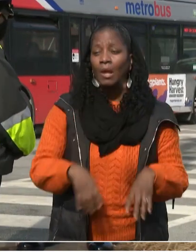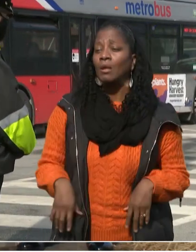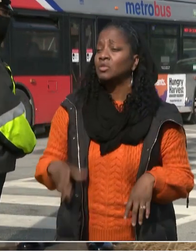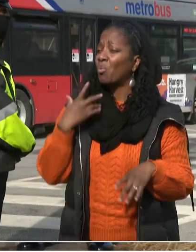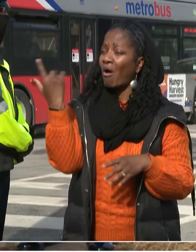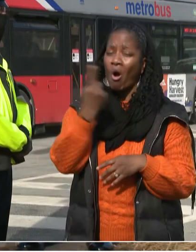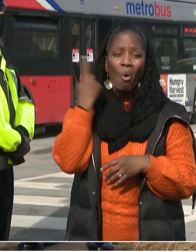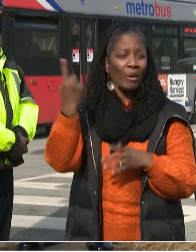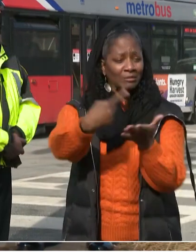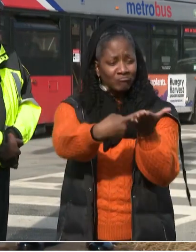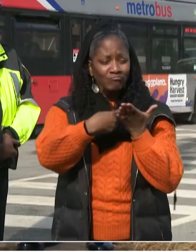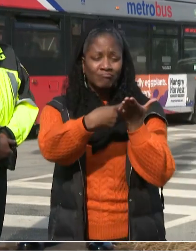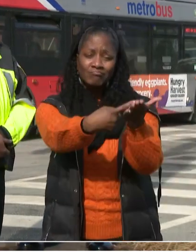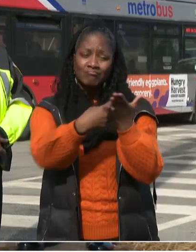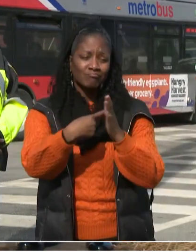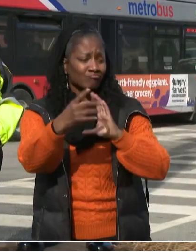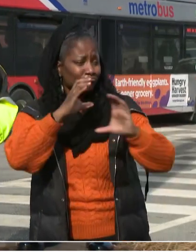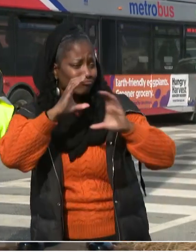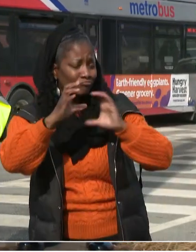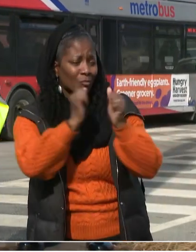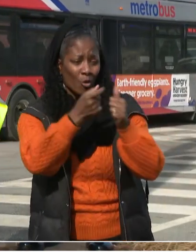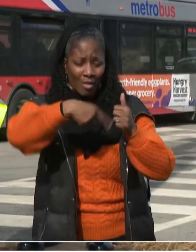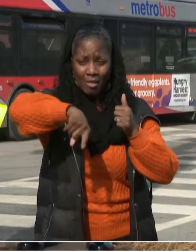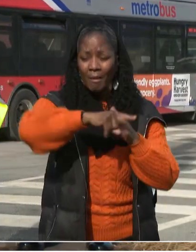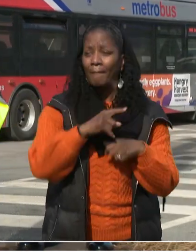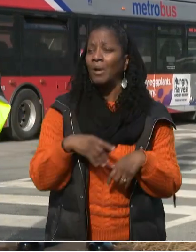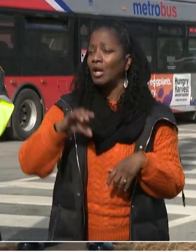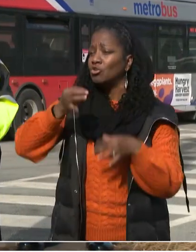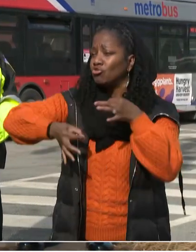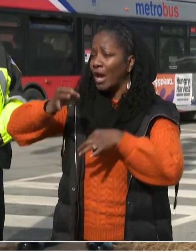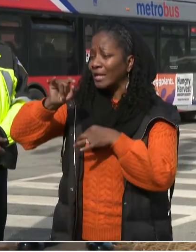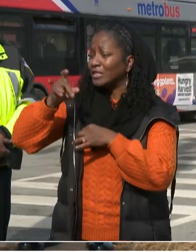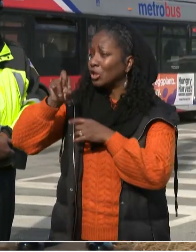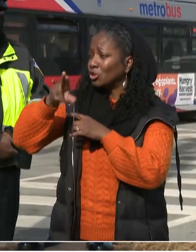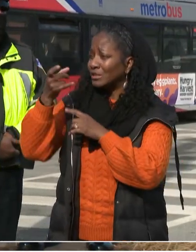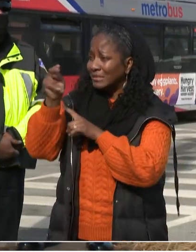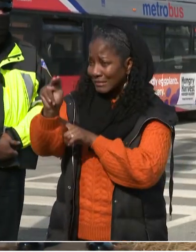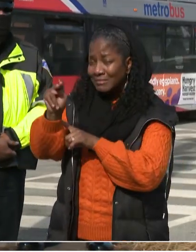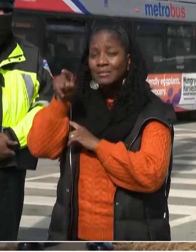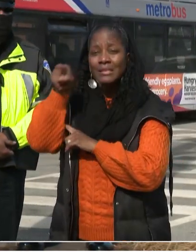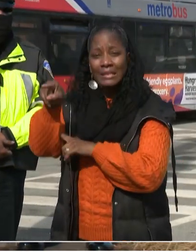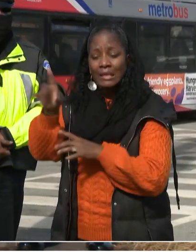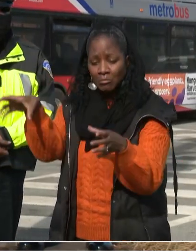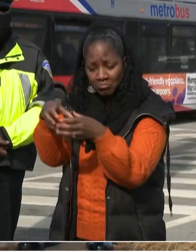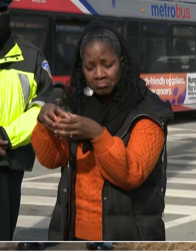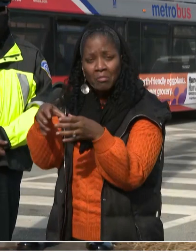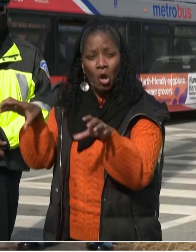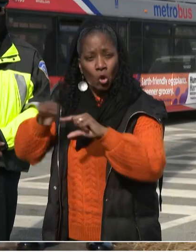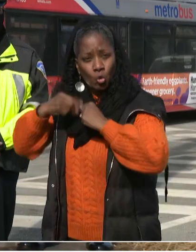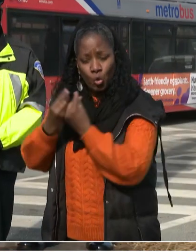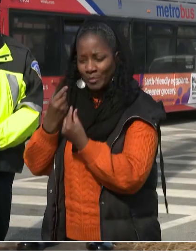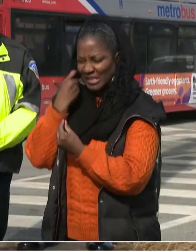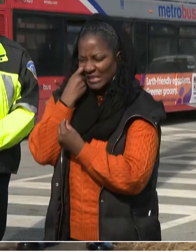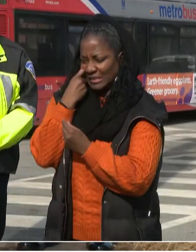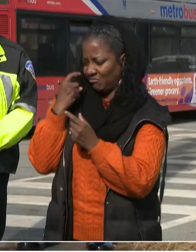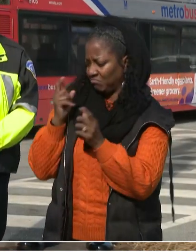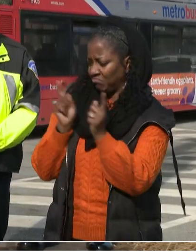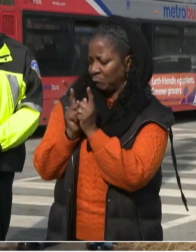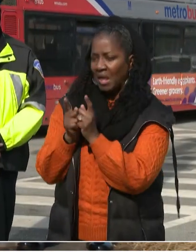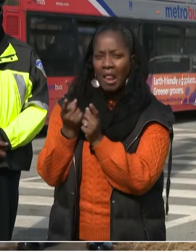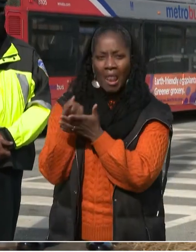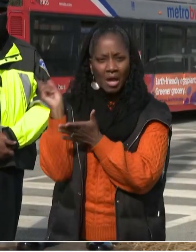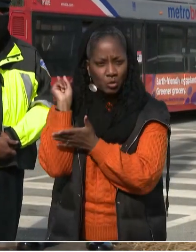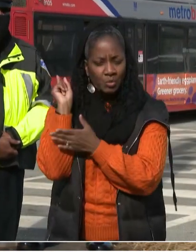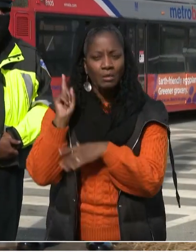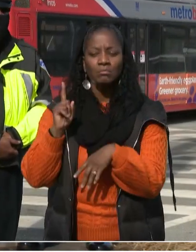communication, and we'll continue to do so. Judge Tillerson Adams has convened a group. We were able to meet last week. We're going to include the state's